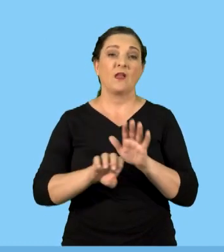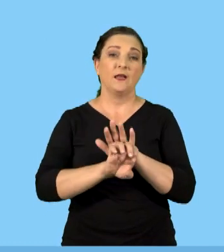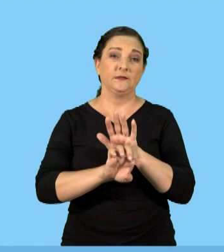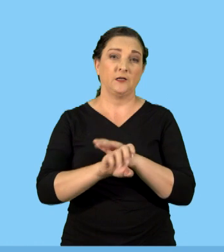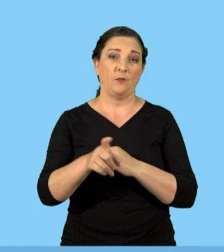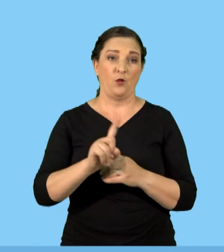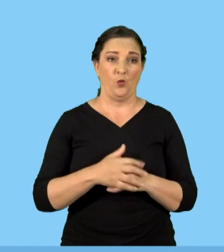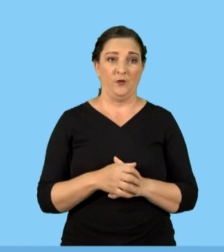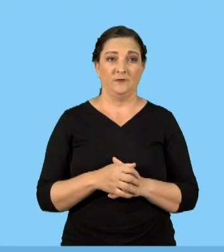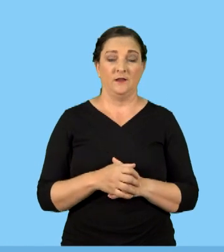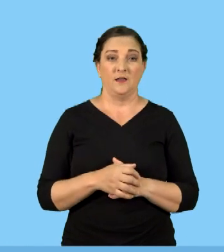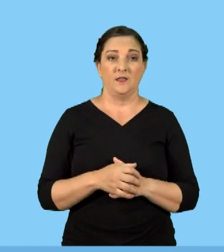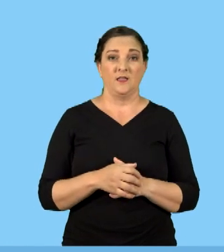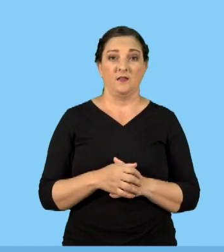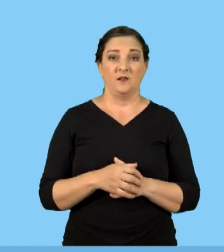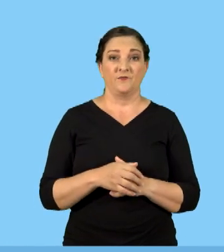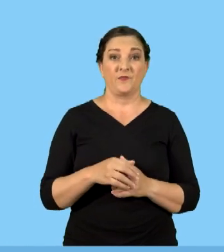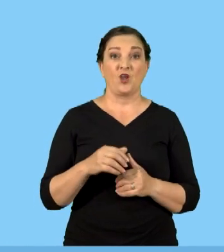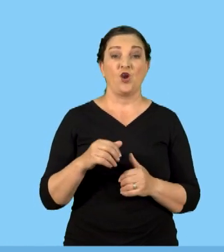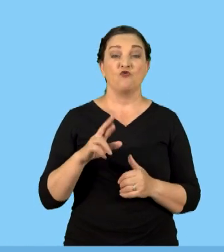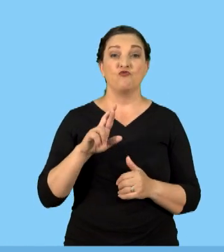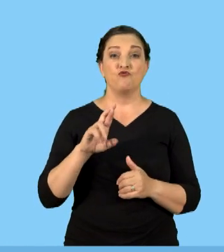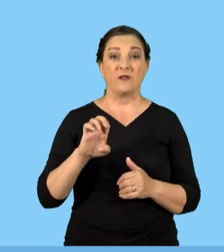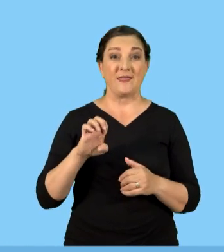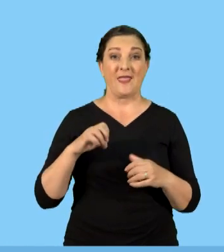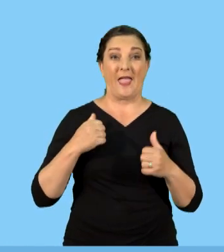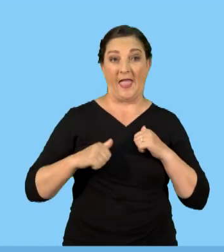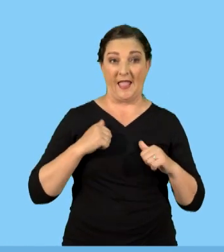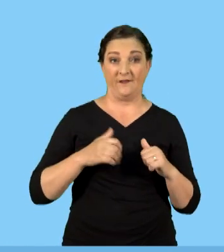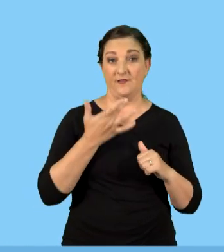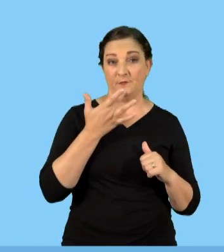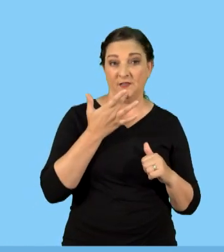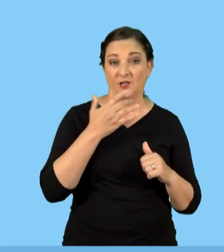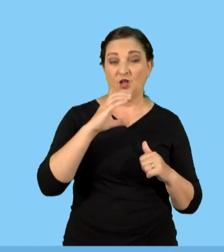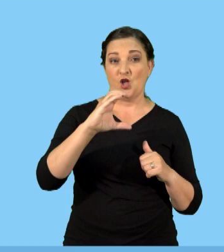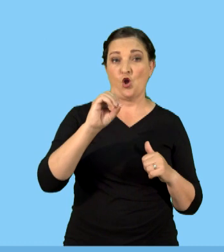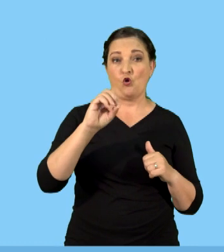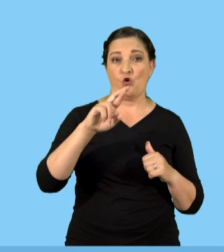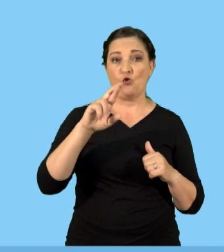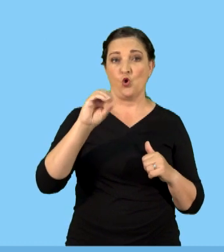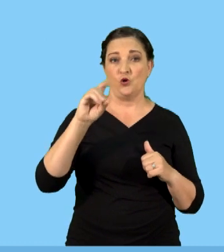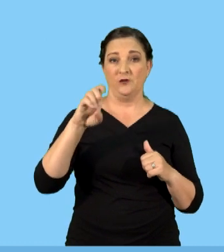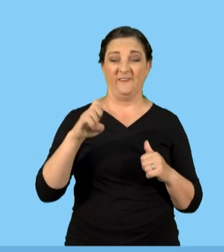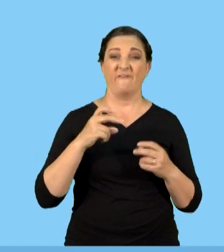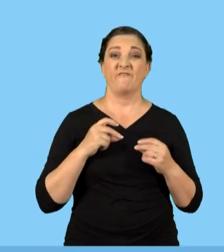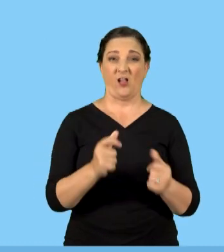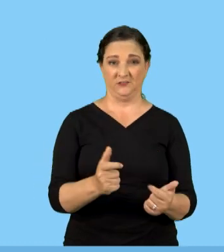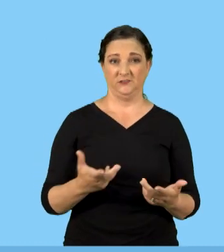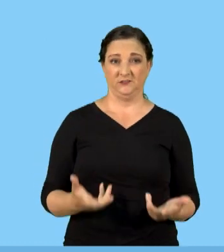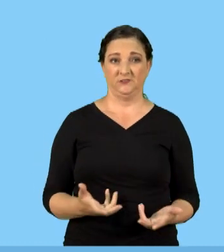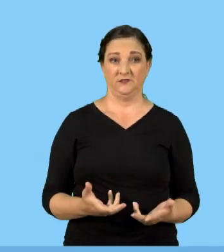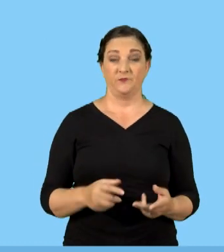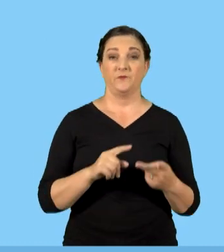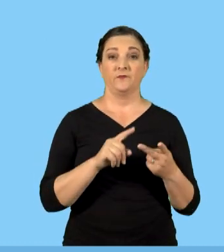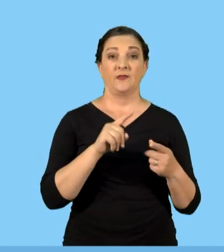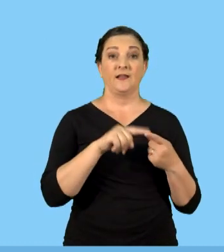For instance, the reactive metals, they corrode faster. Now, which reactive materials or which reactive metals are we referring